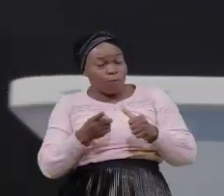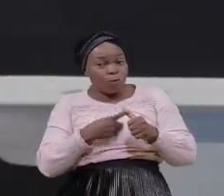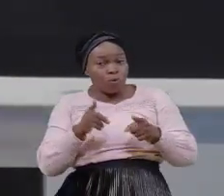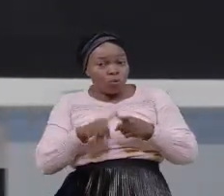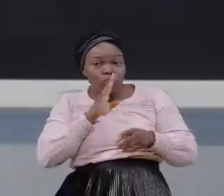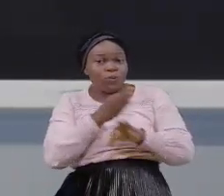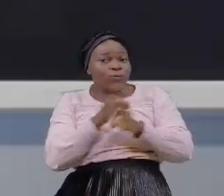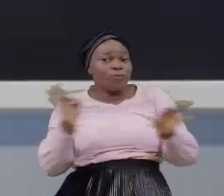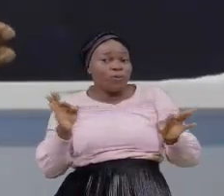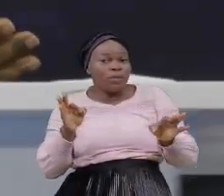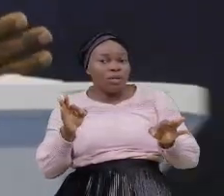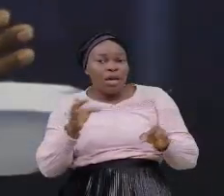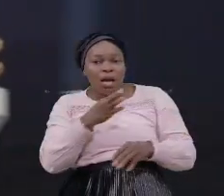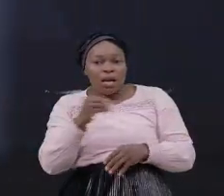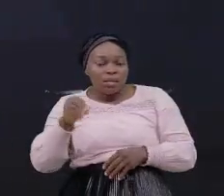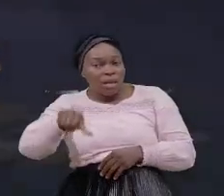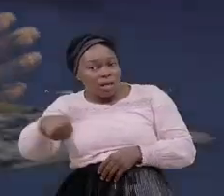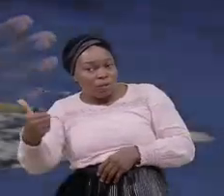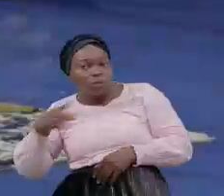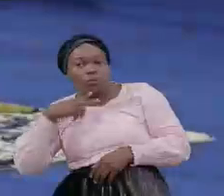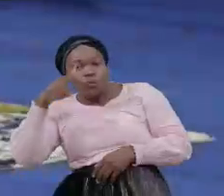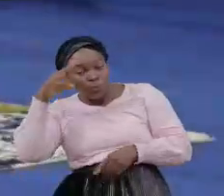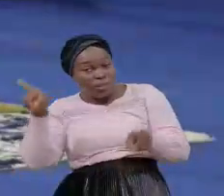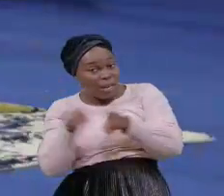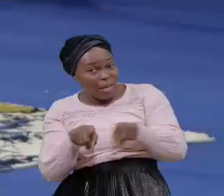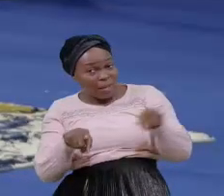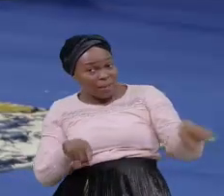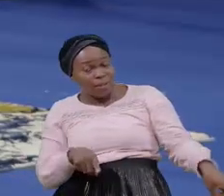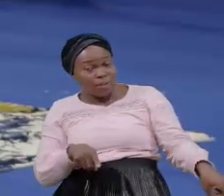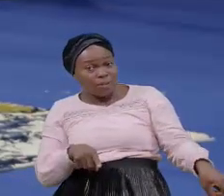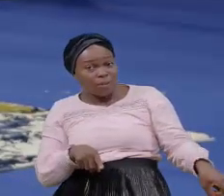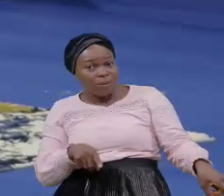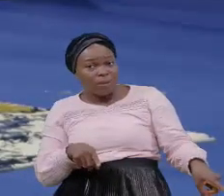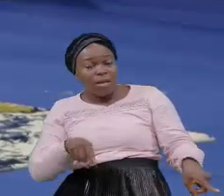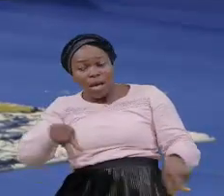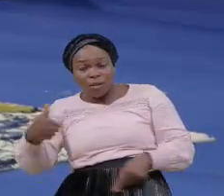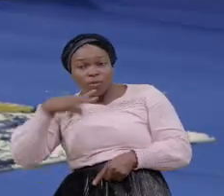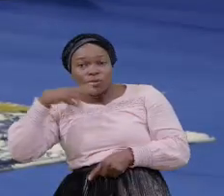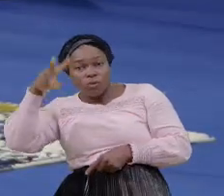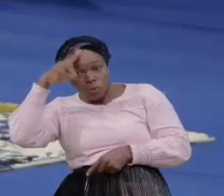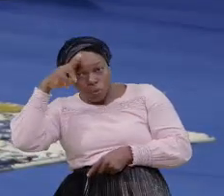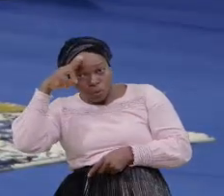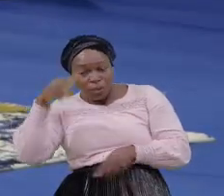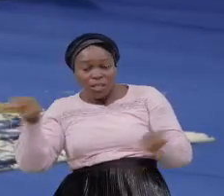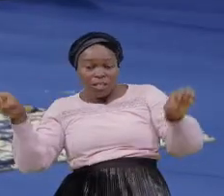goat like itself, another goat, even bigger goat or smaller goat